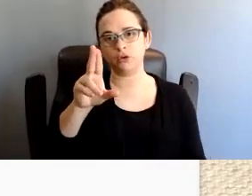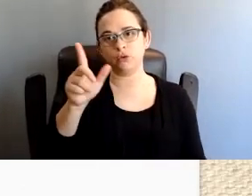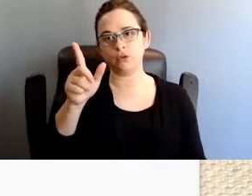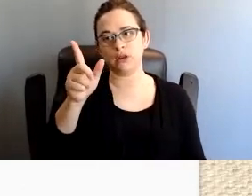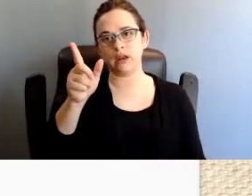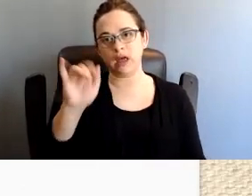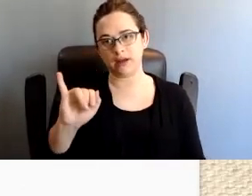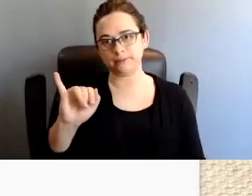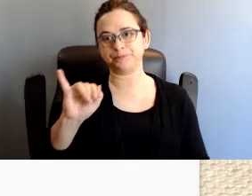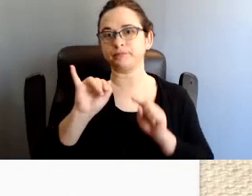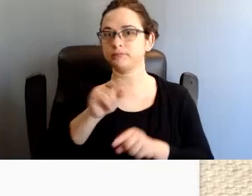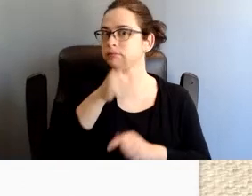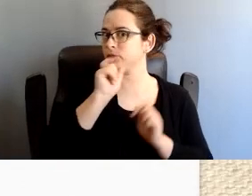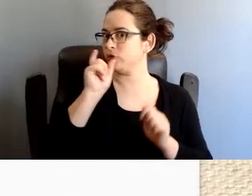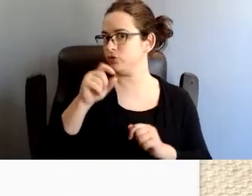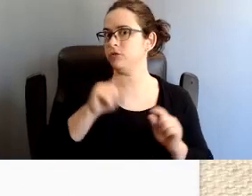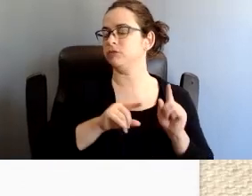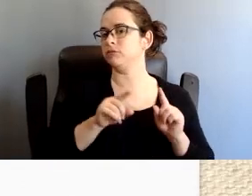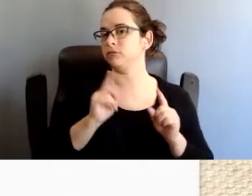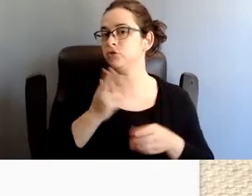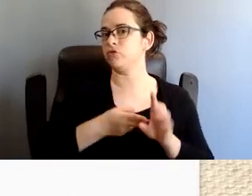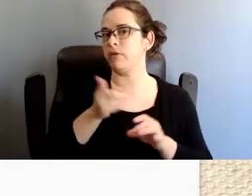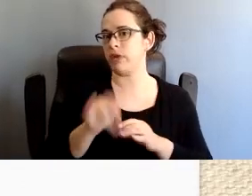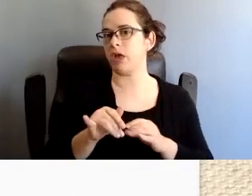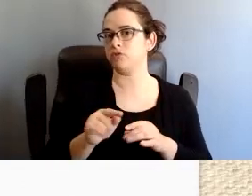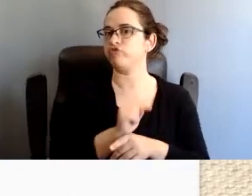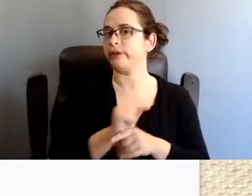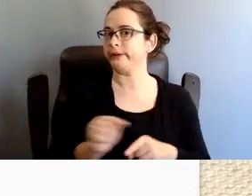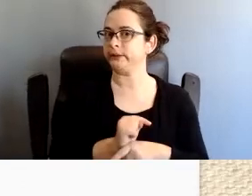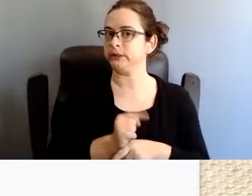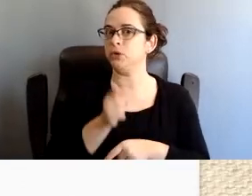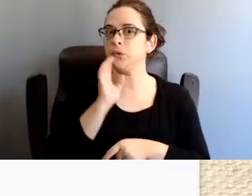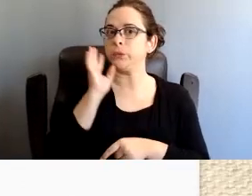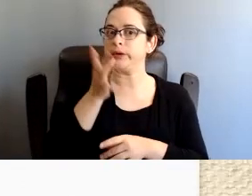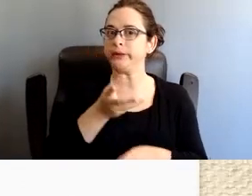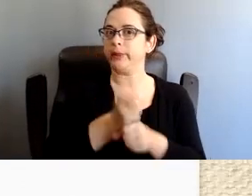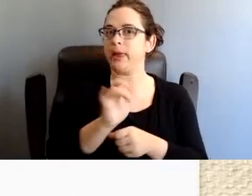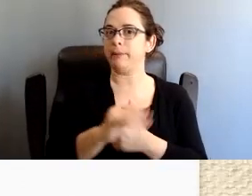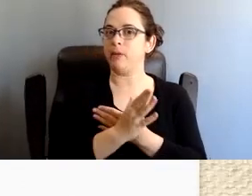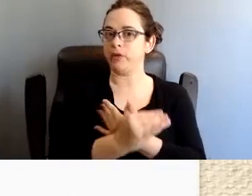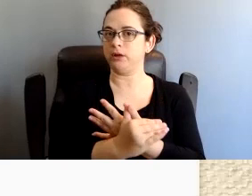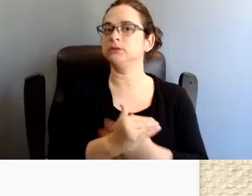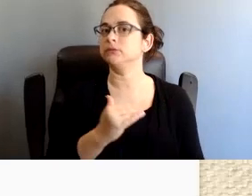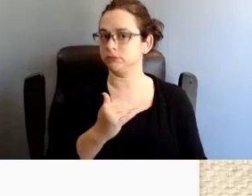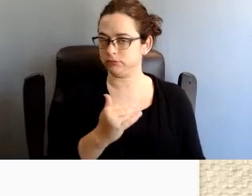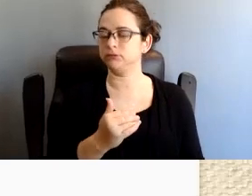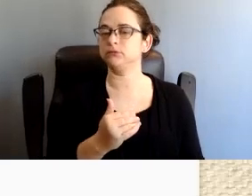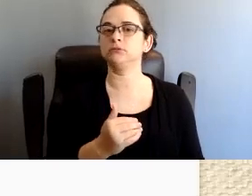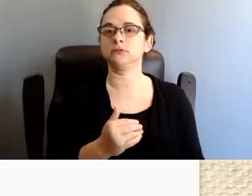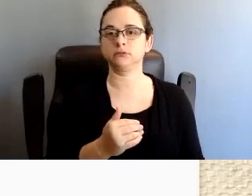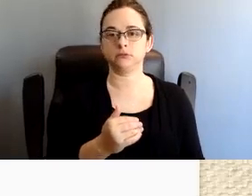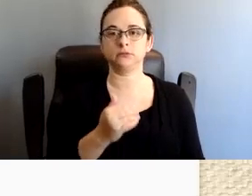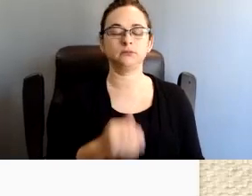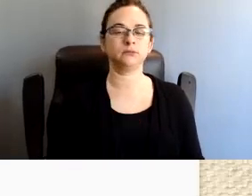one, and that one it will give you that butterfly, that's for you to know that you did that training as well. Is that just once a